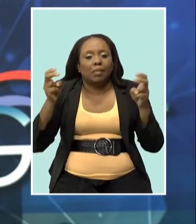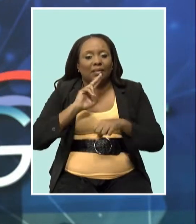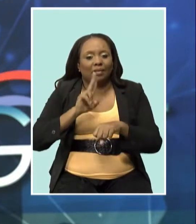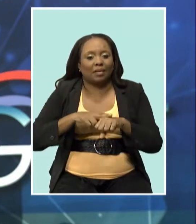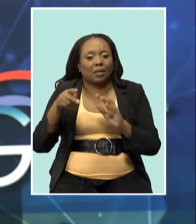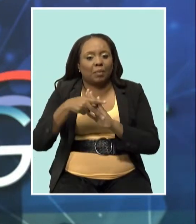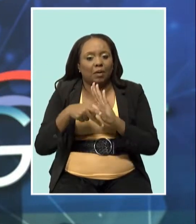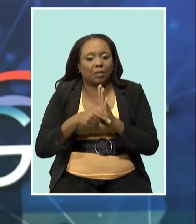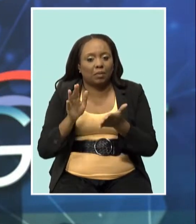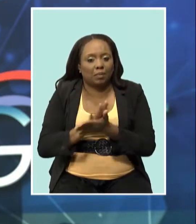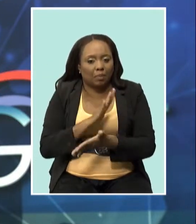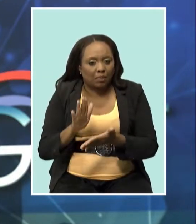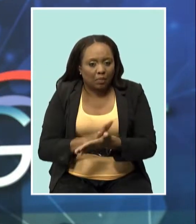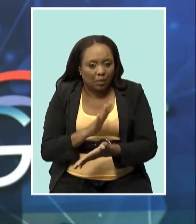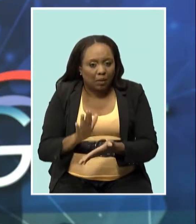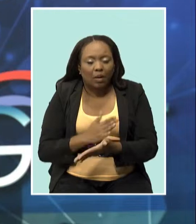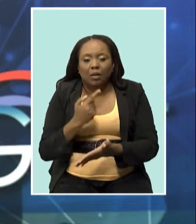forward.